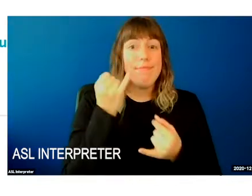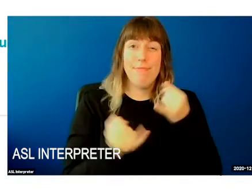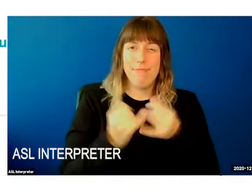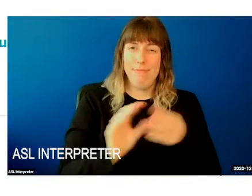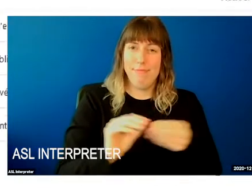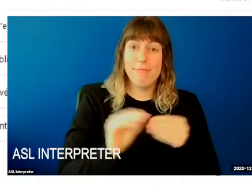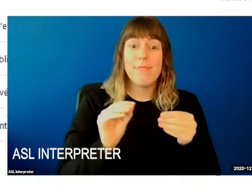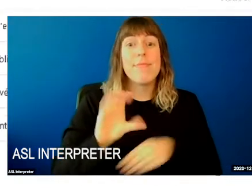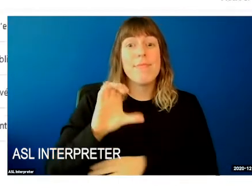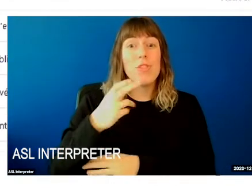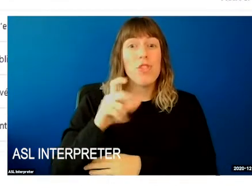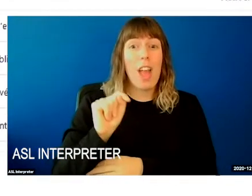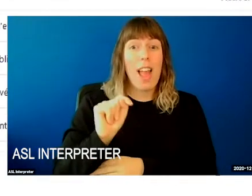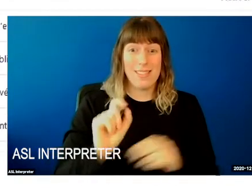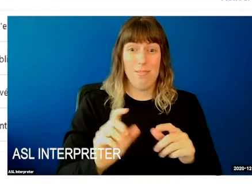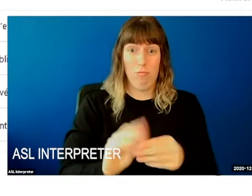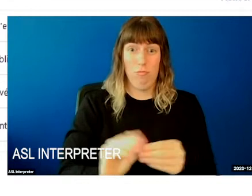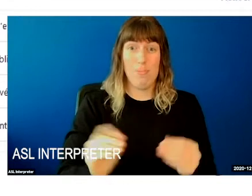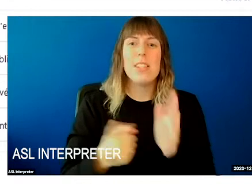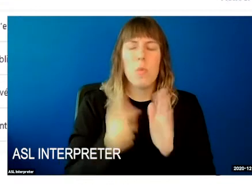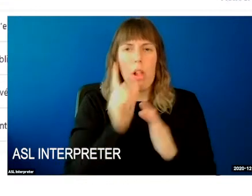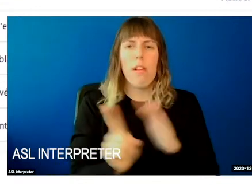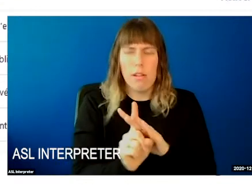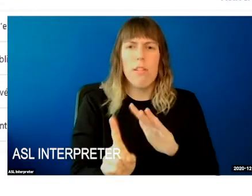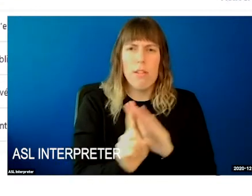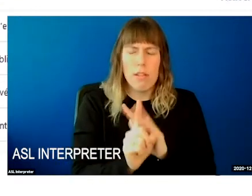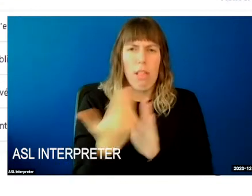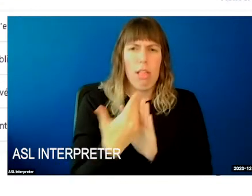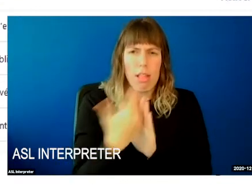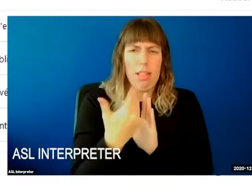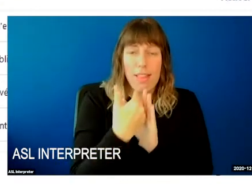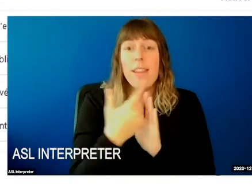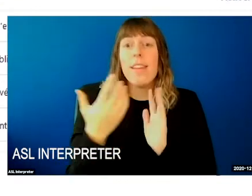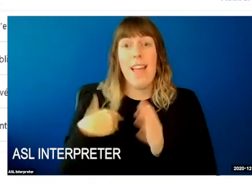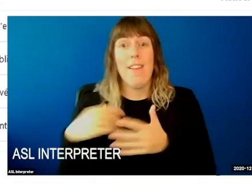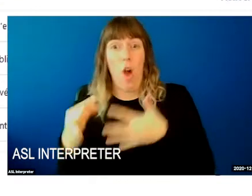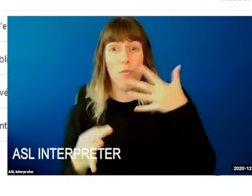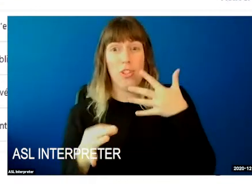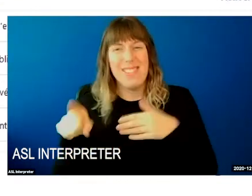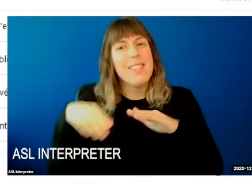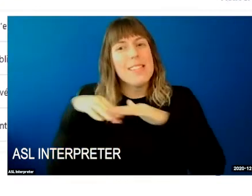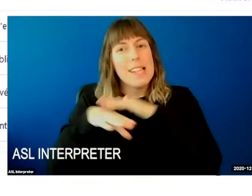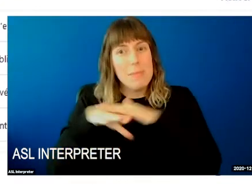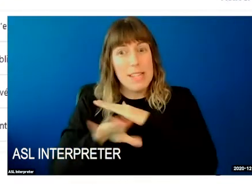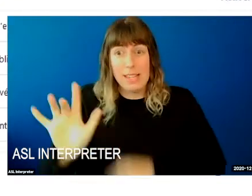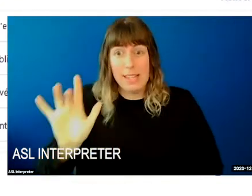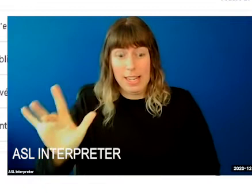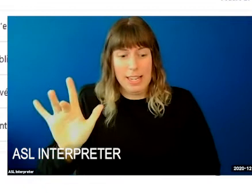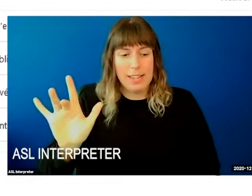And lastly, we understand that the chat box sometimes pops up and can be distracting. There is an option under